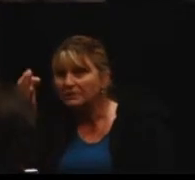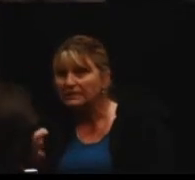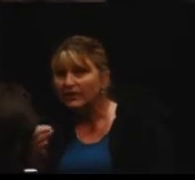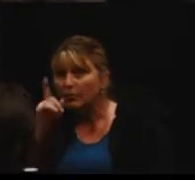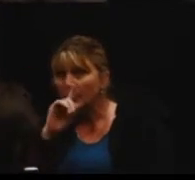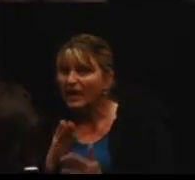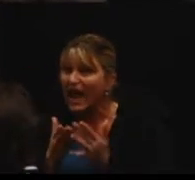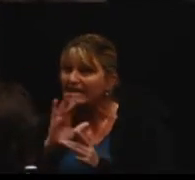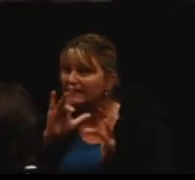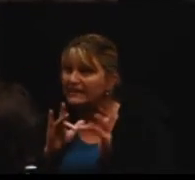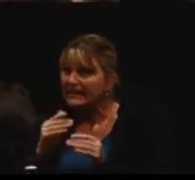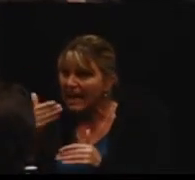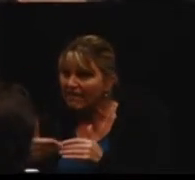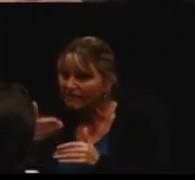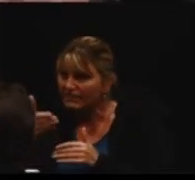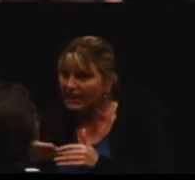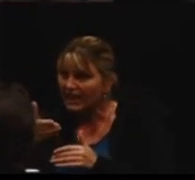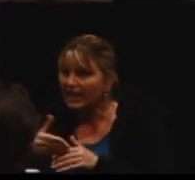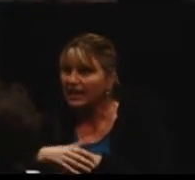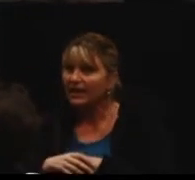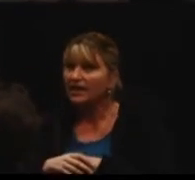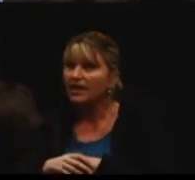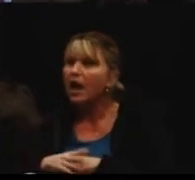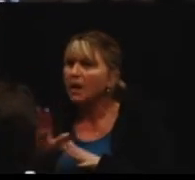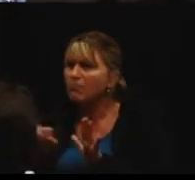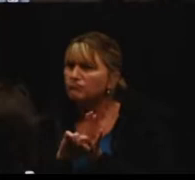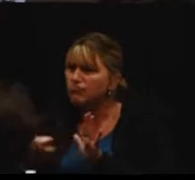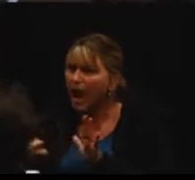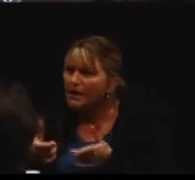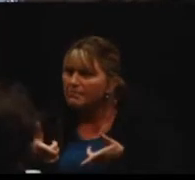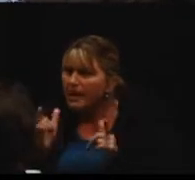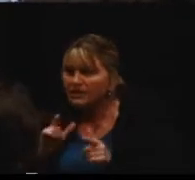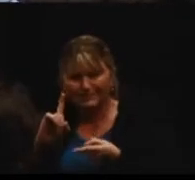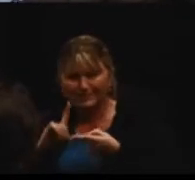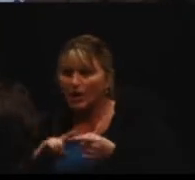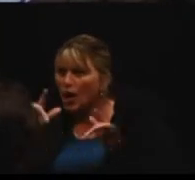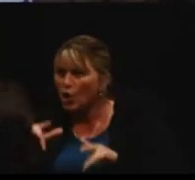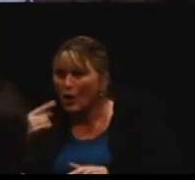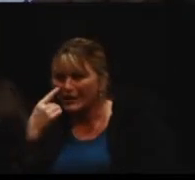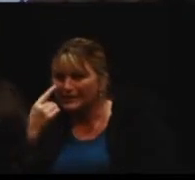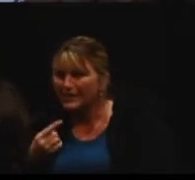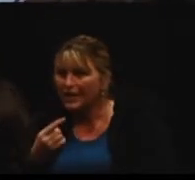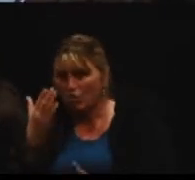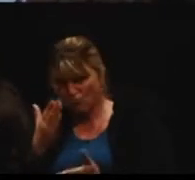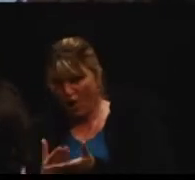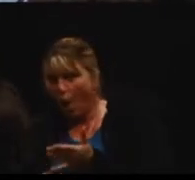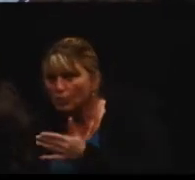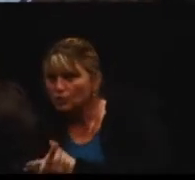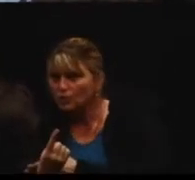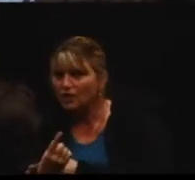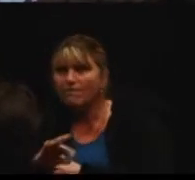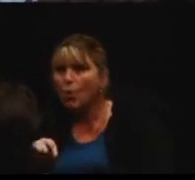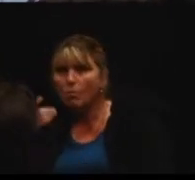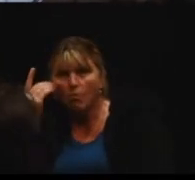the internet every day. And yet brand managers are still not seeing the real opportunity around